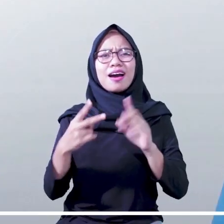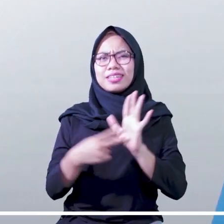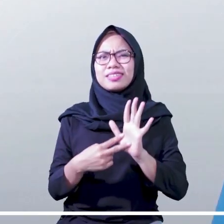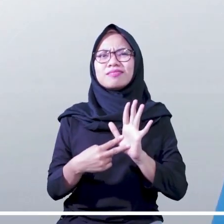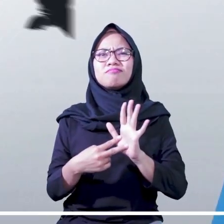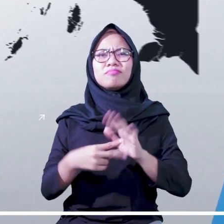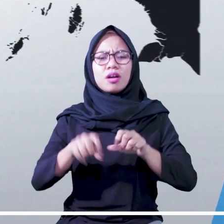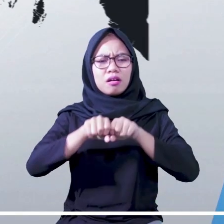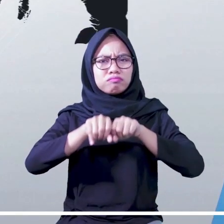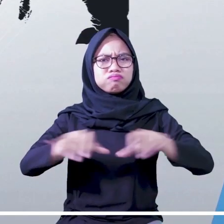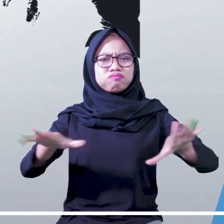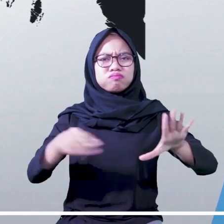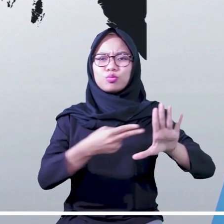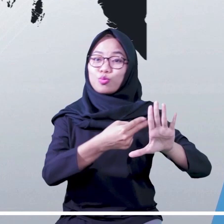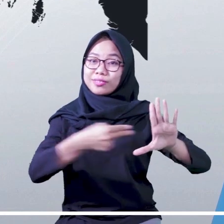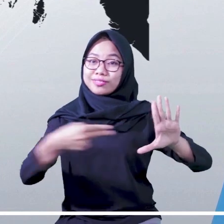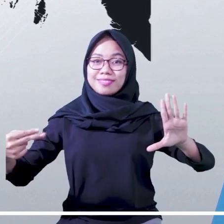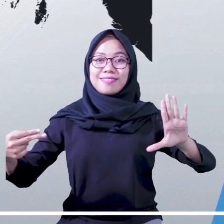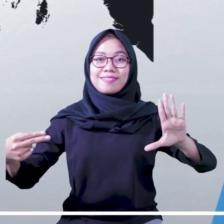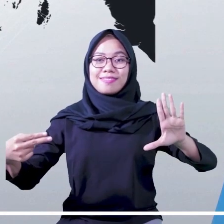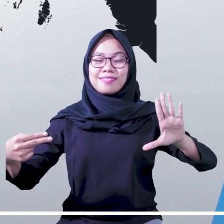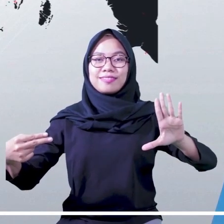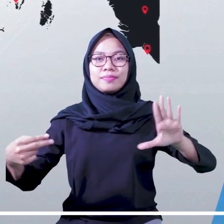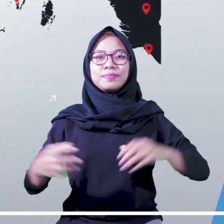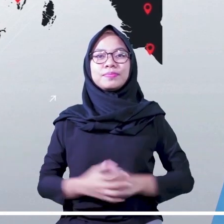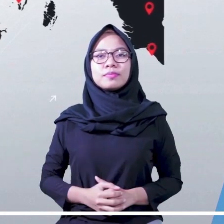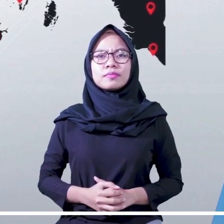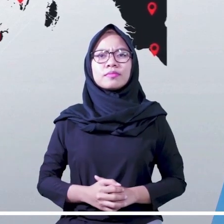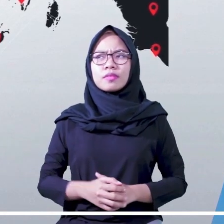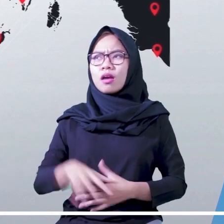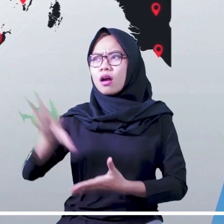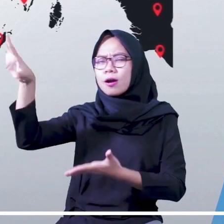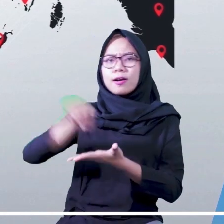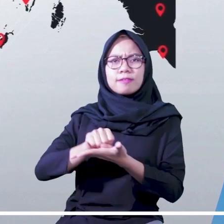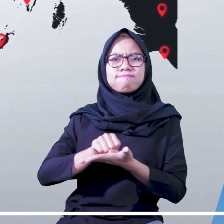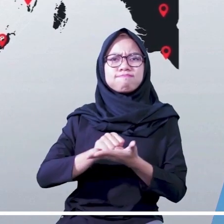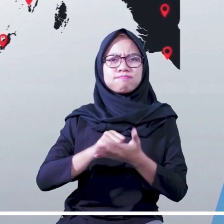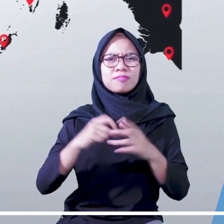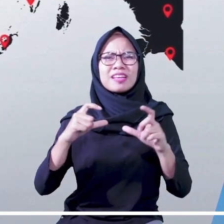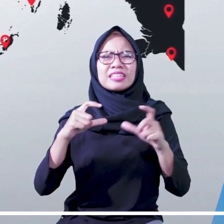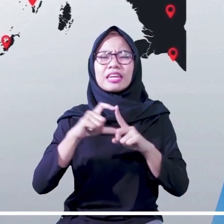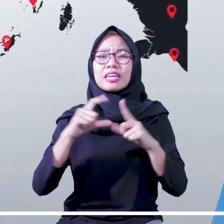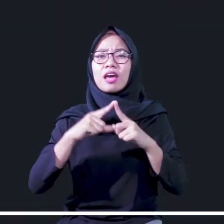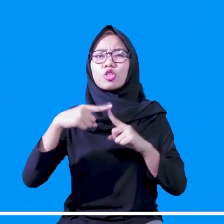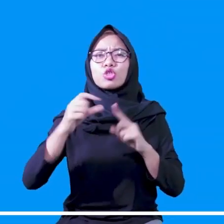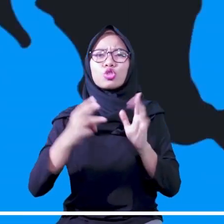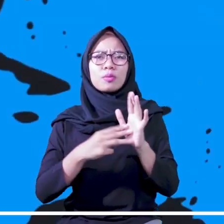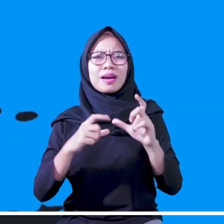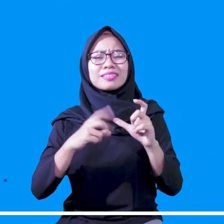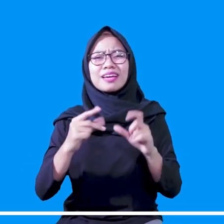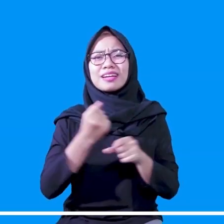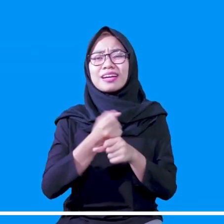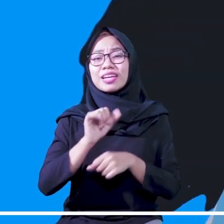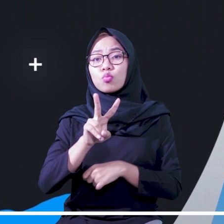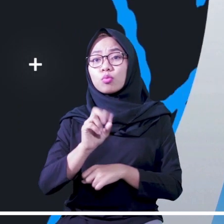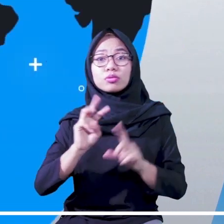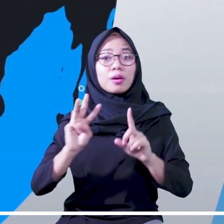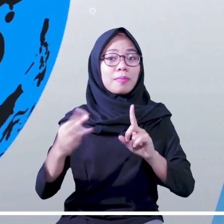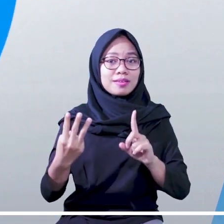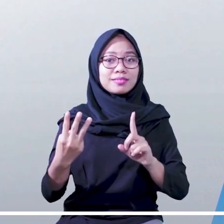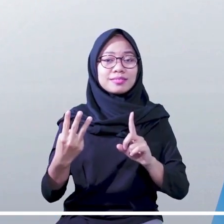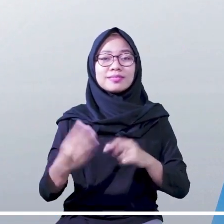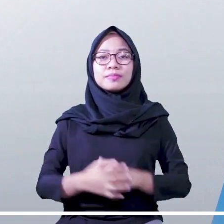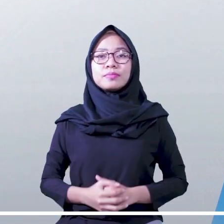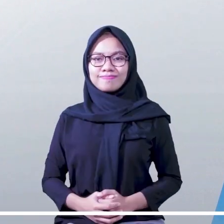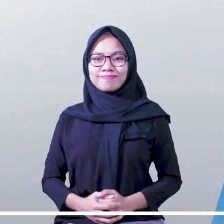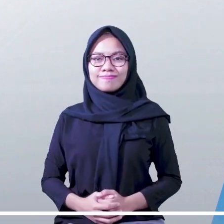all over Indonesia regions as a physical implementation of our national datum, the SRGI